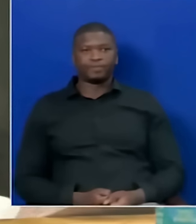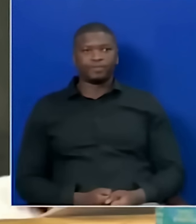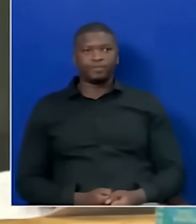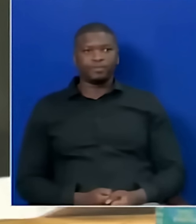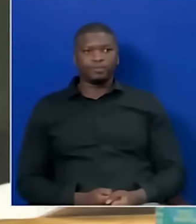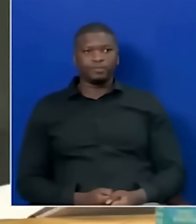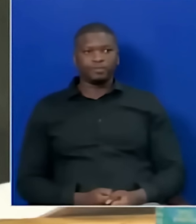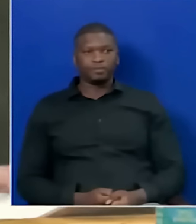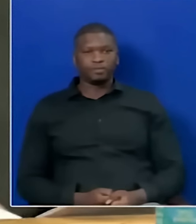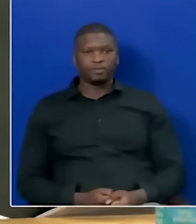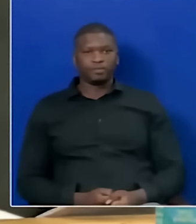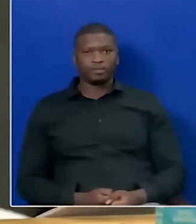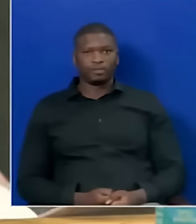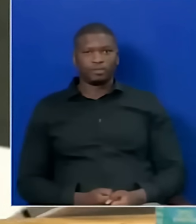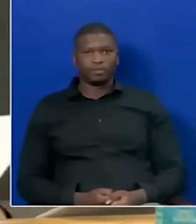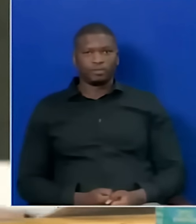And